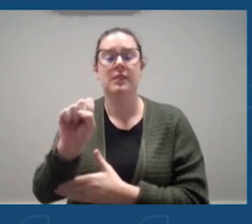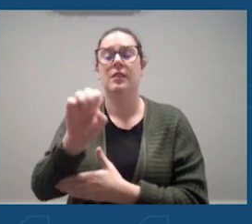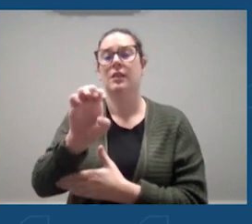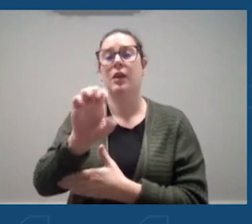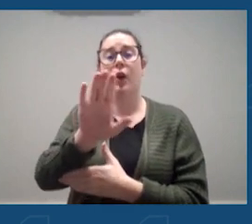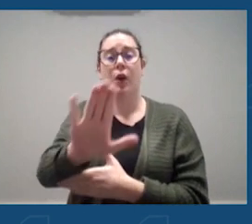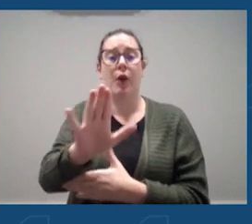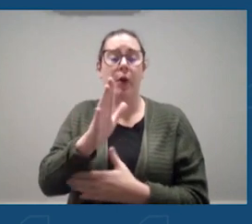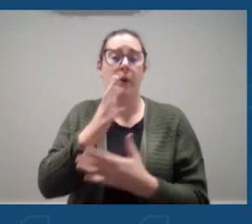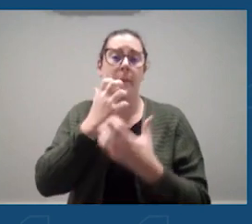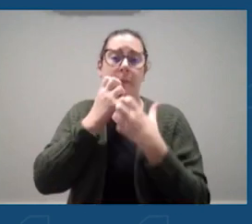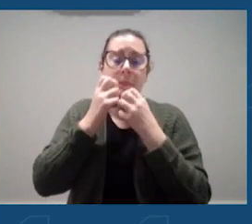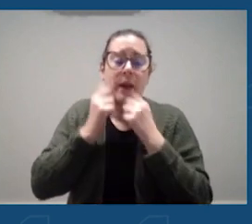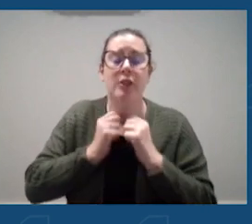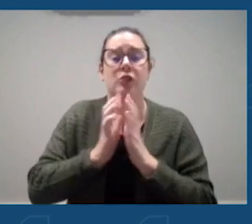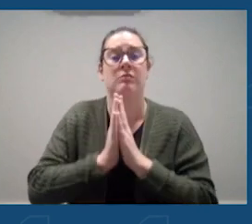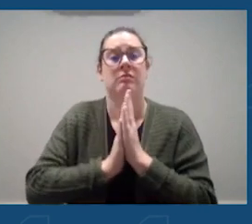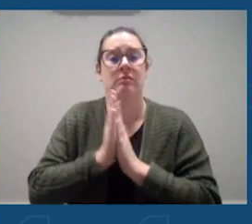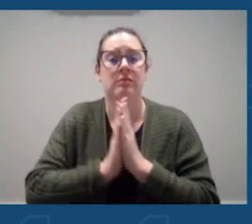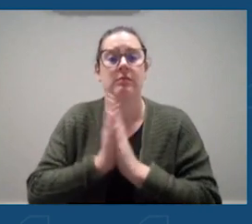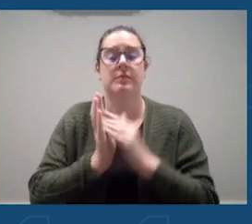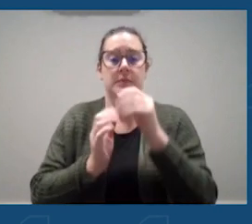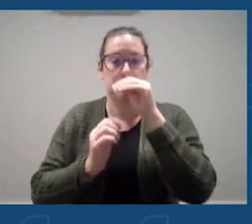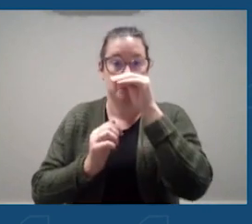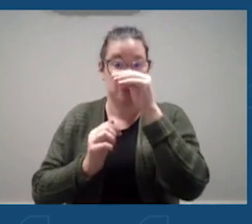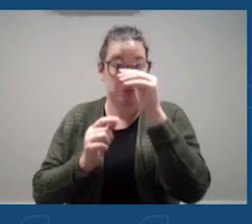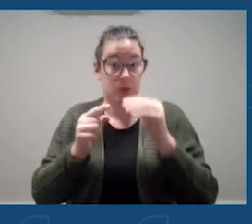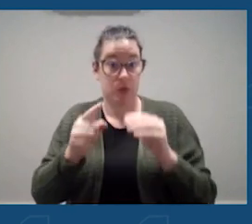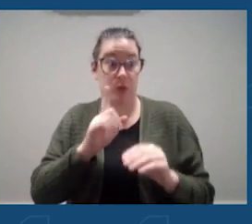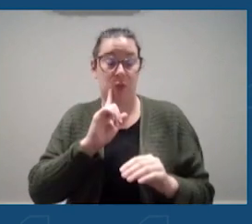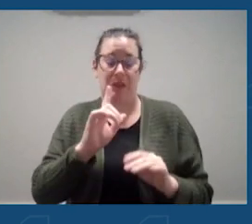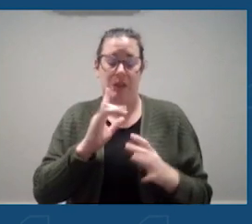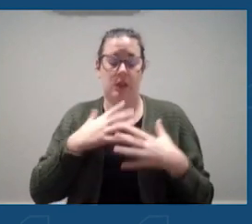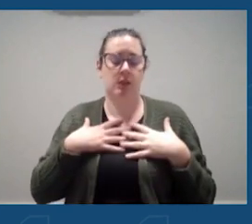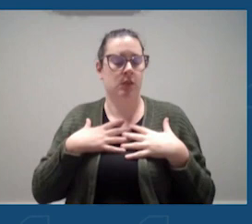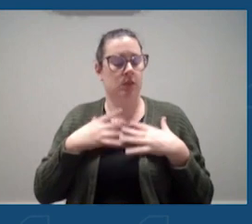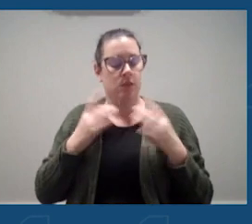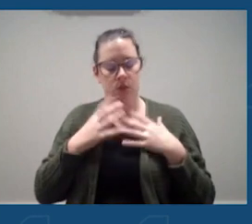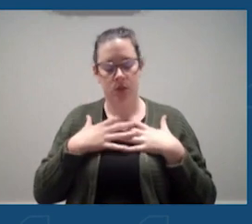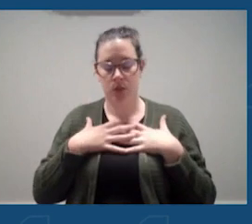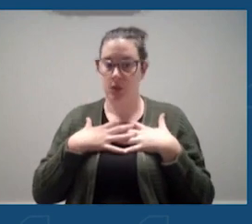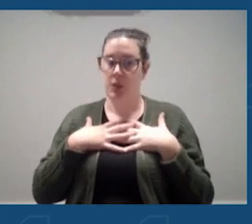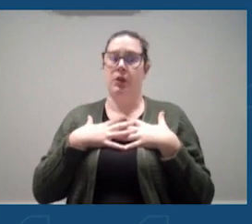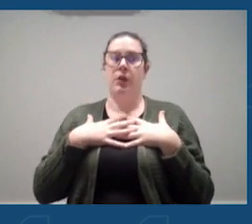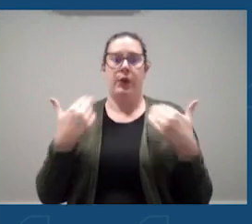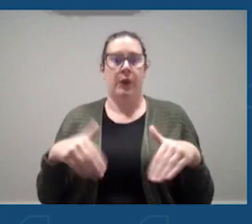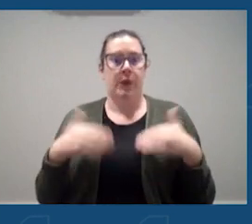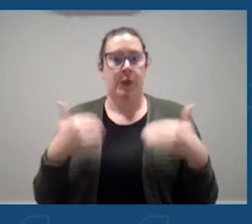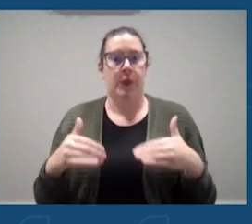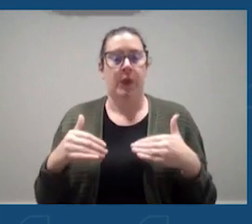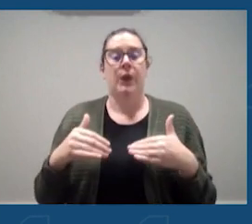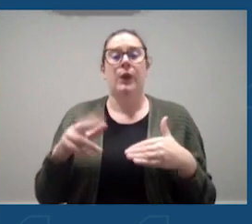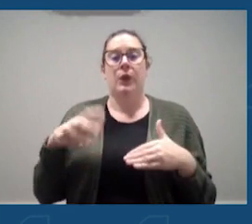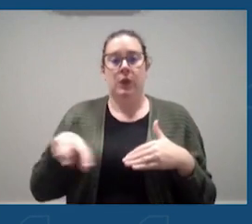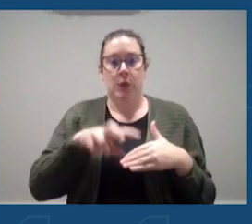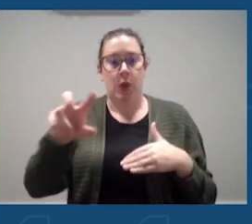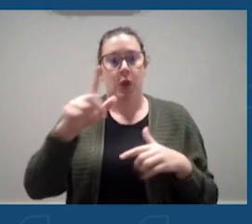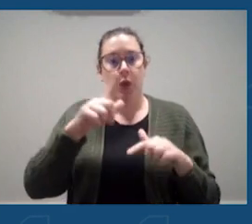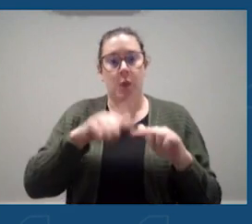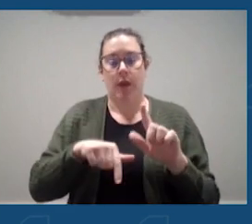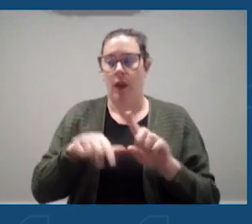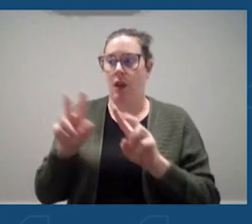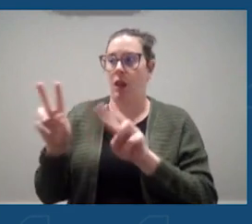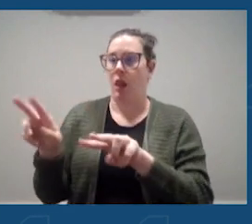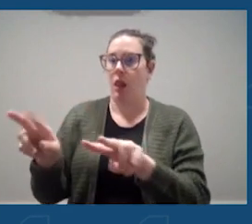me on in some sense, a bone-chilling tour. You cannot walk through these exhibits and not just feel